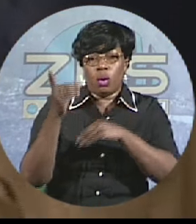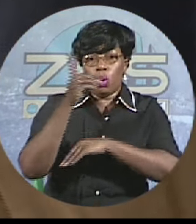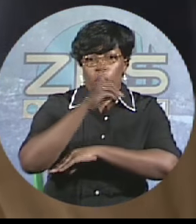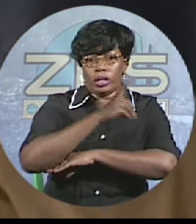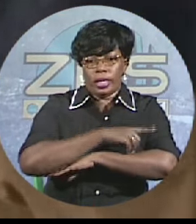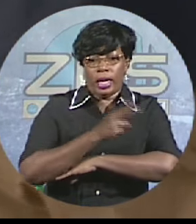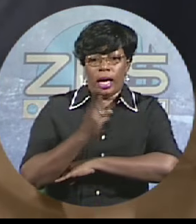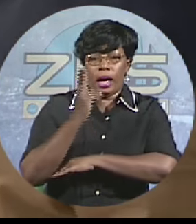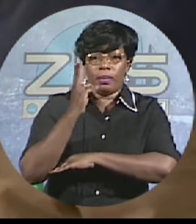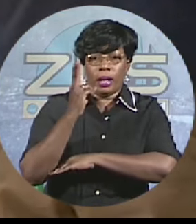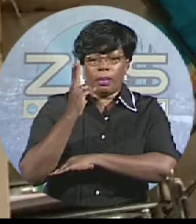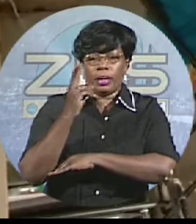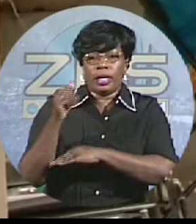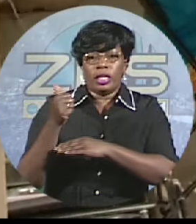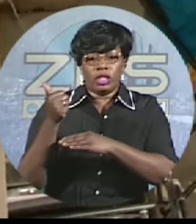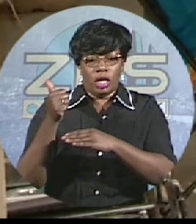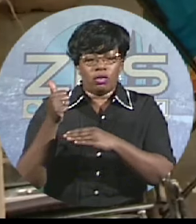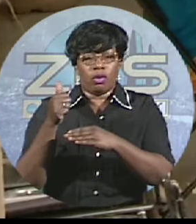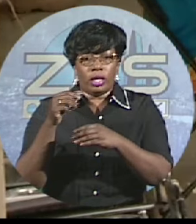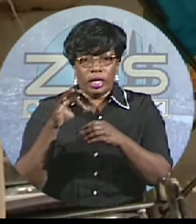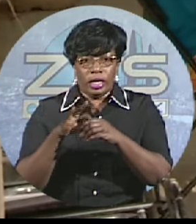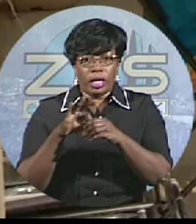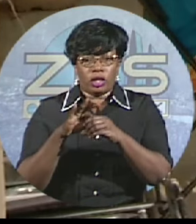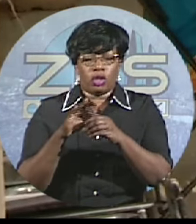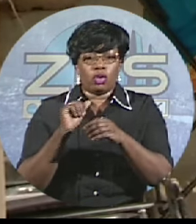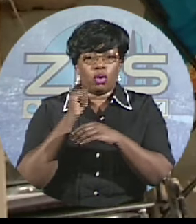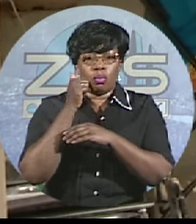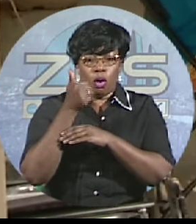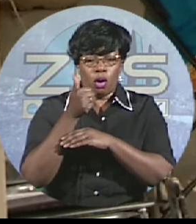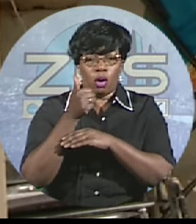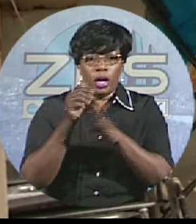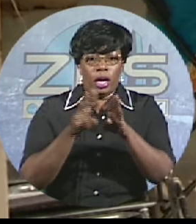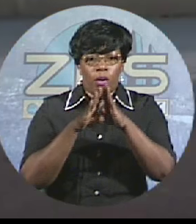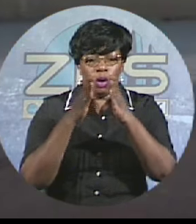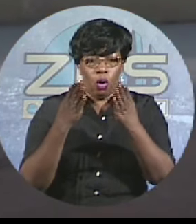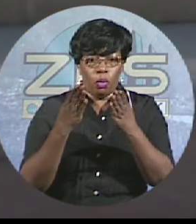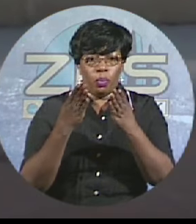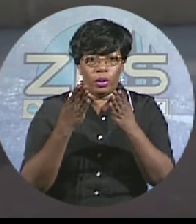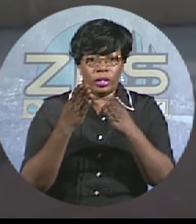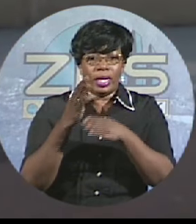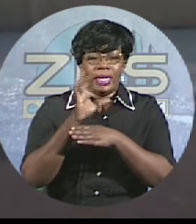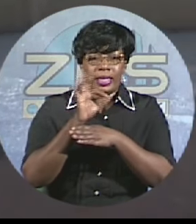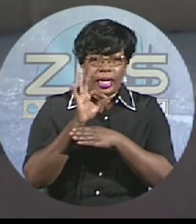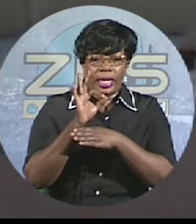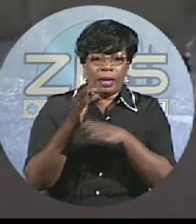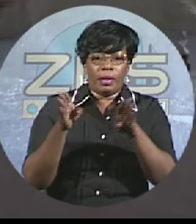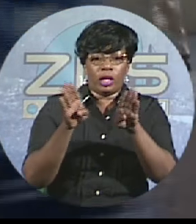in the upcoming general election. Tomorrow, the polls will open nationwide at 9 a.m. and close at 5